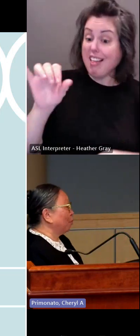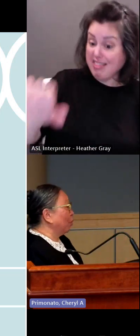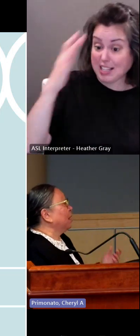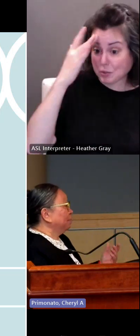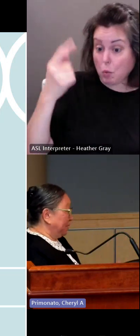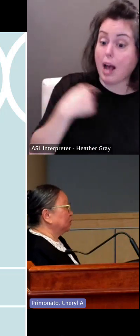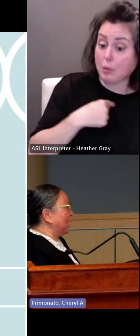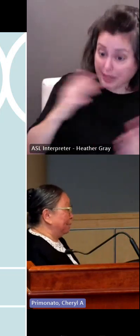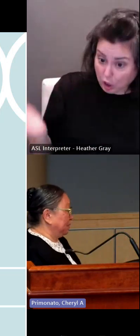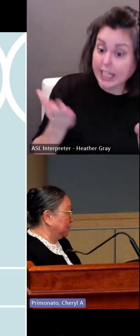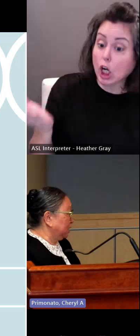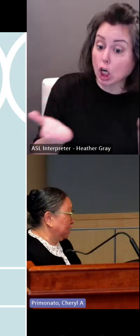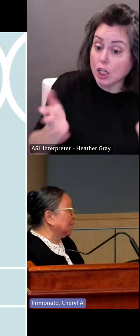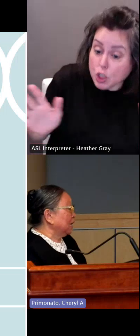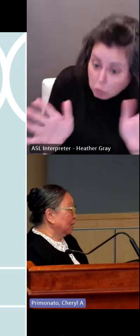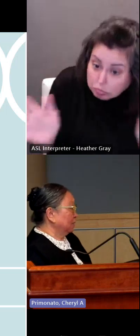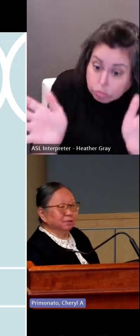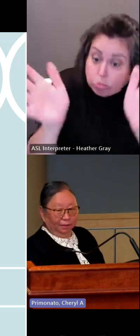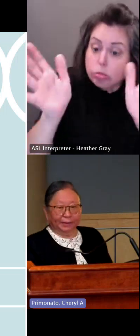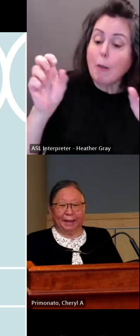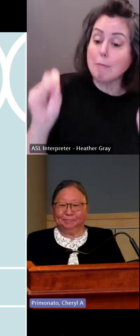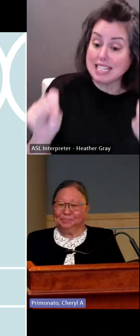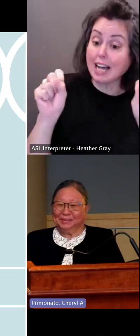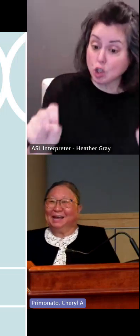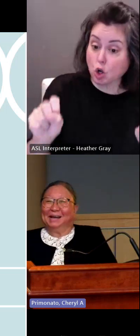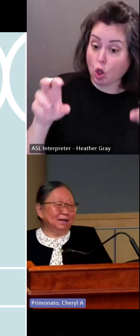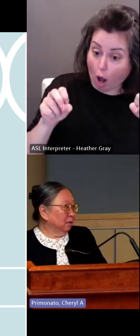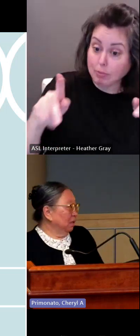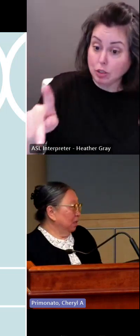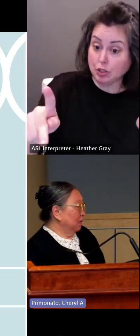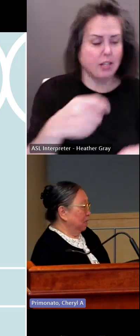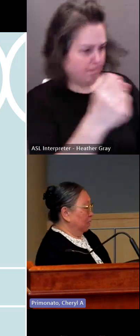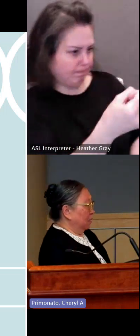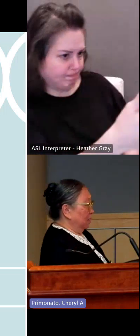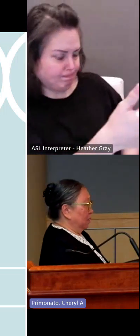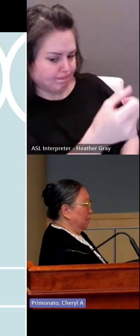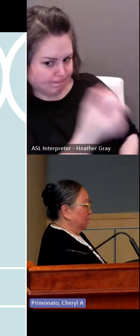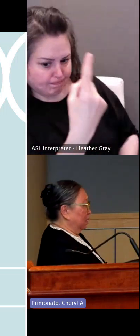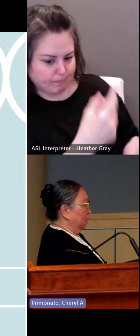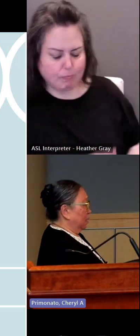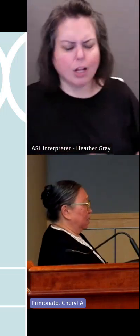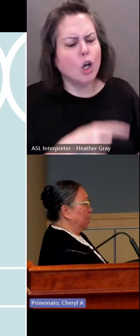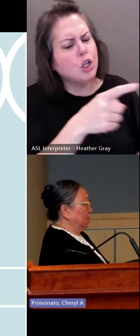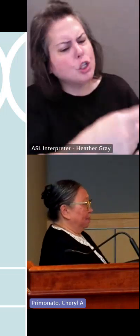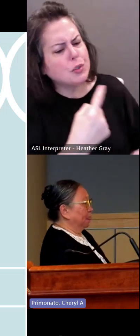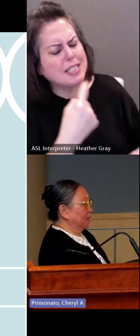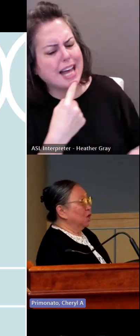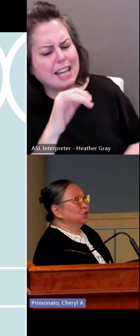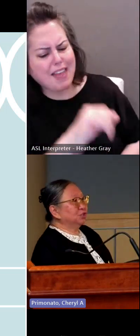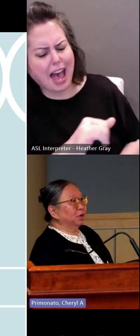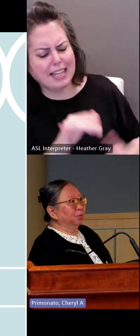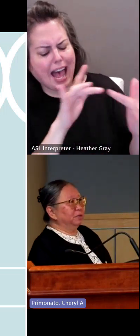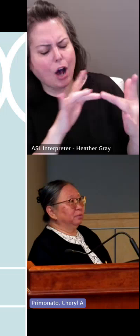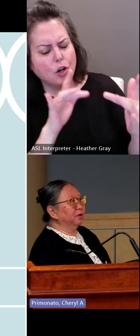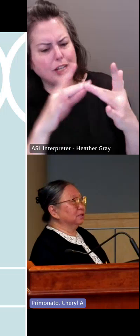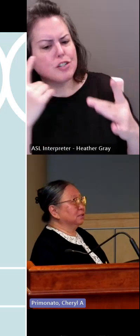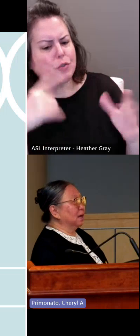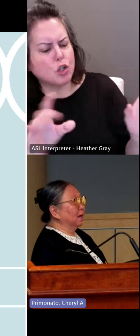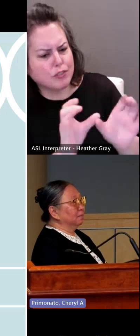try to afford potential opportunities. Absolutely. Okay, How did you say that you do the outreach for certification and everything?